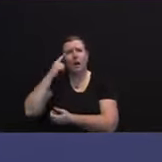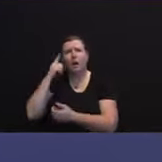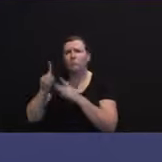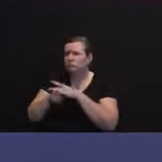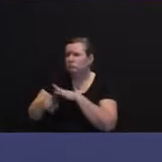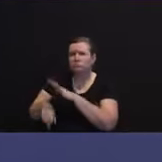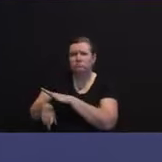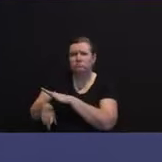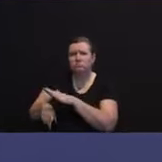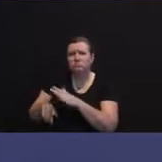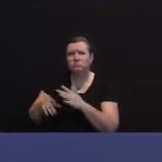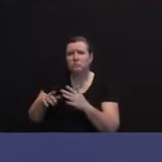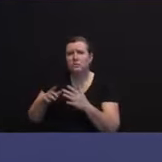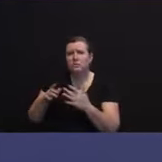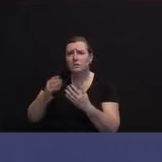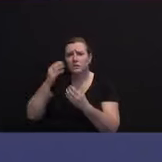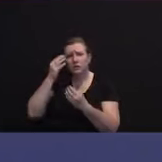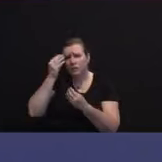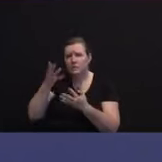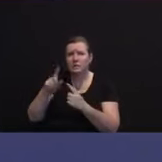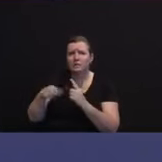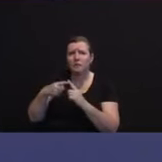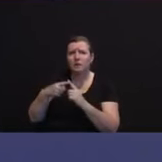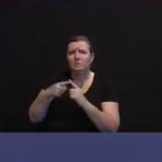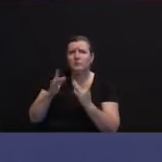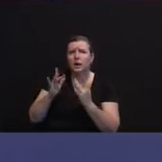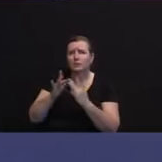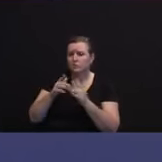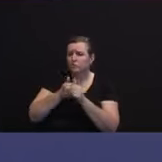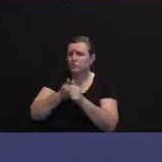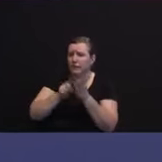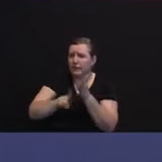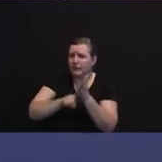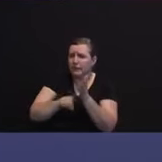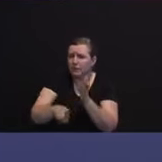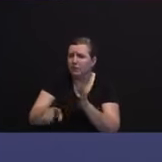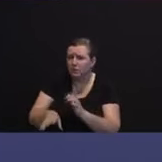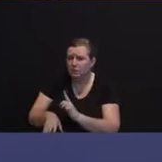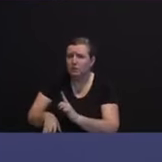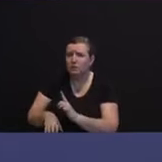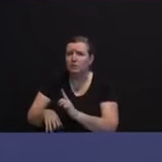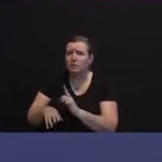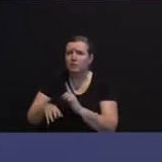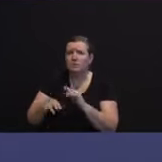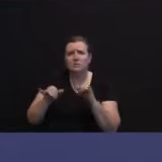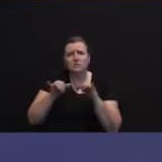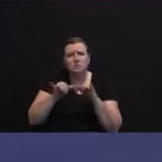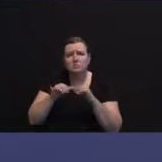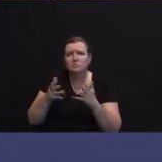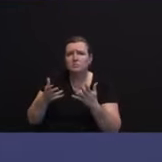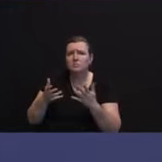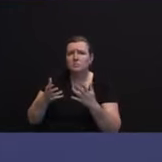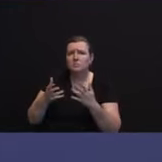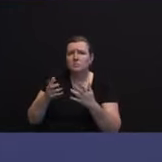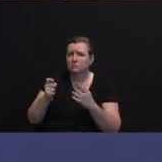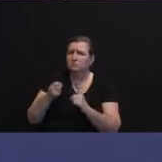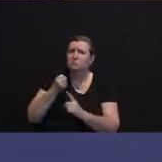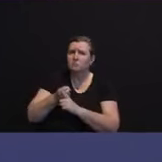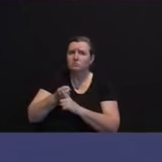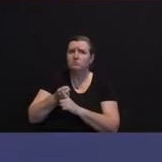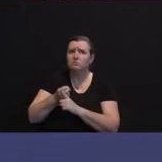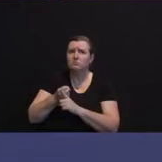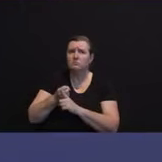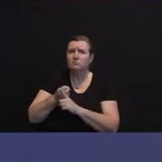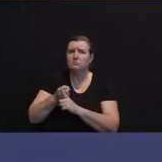contact tracer size of the community core or our hit rates, which we should probably do at some point next week. But your point